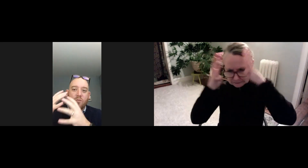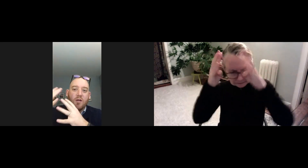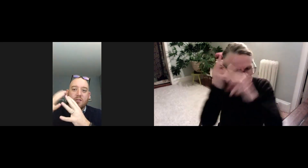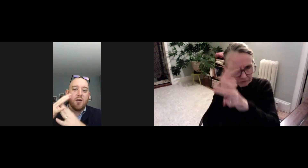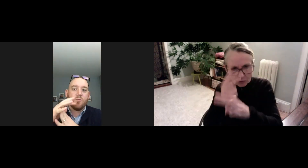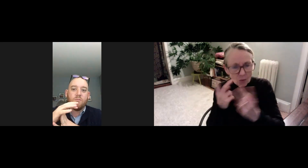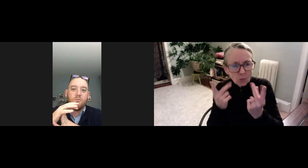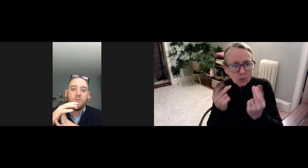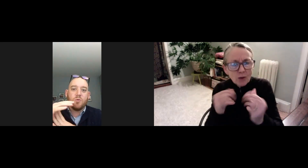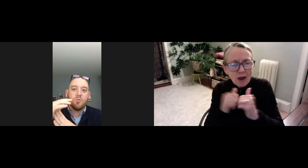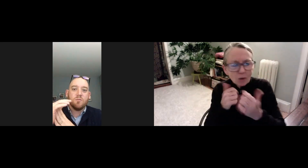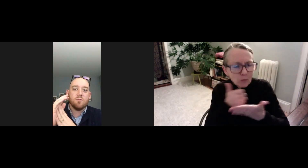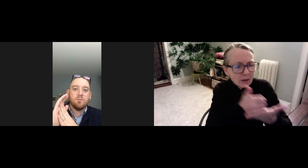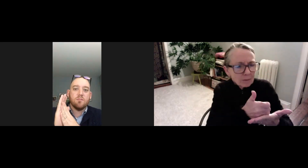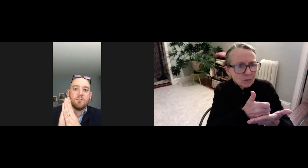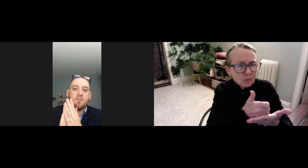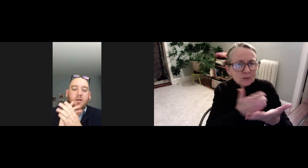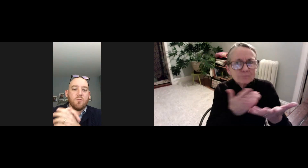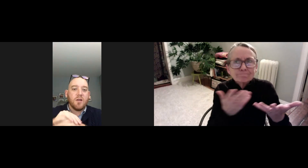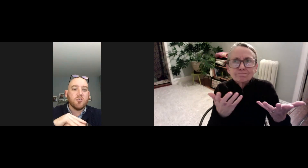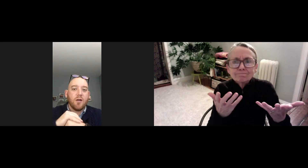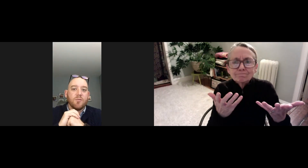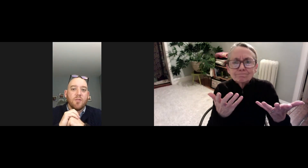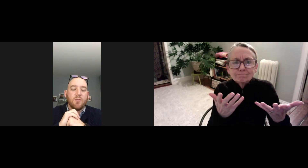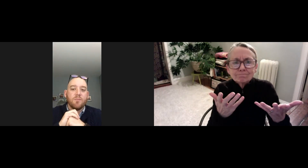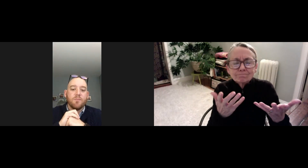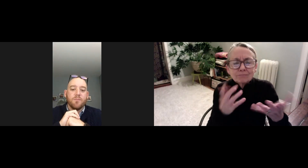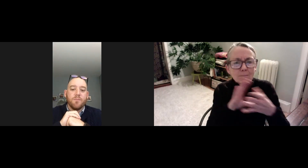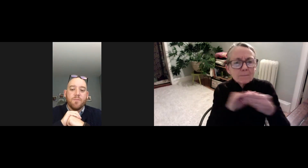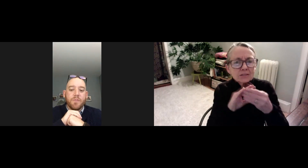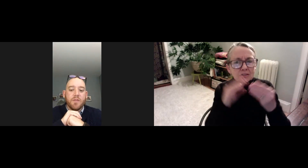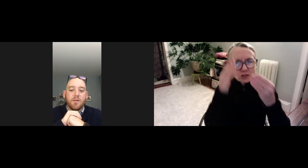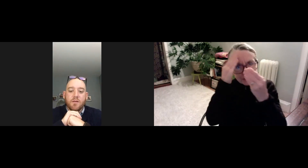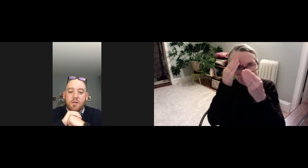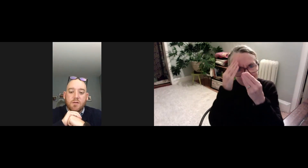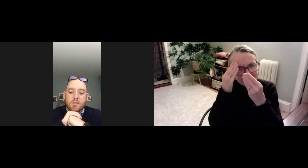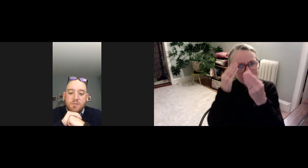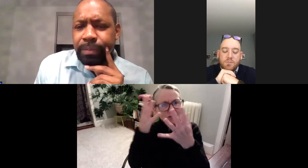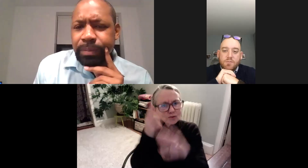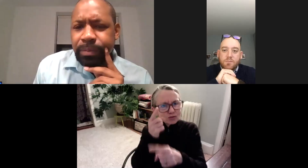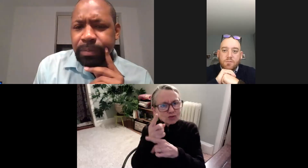if there's a way to help you get your message out to them.